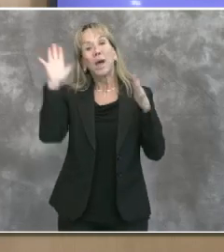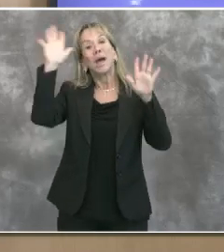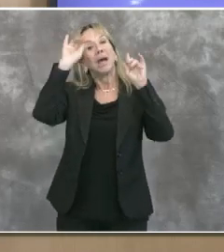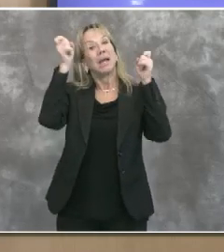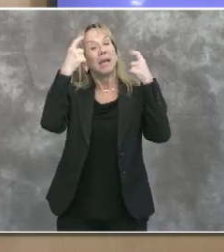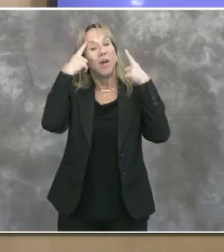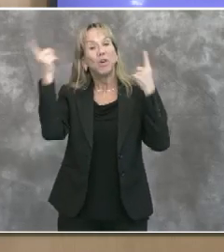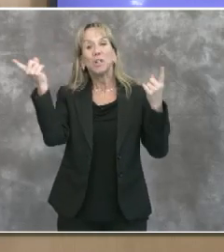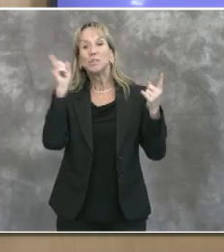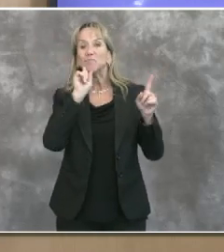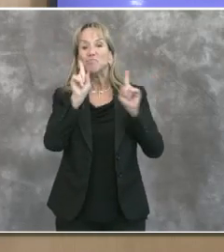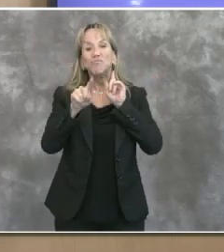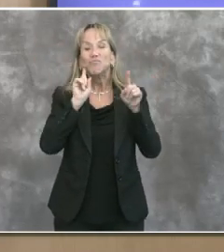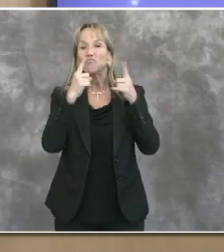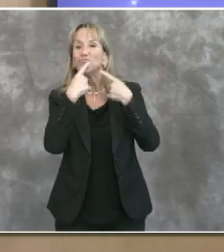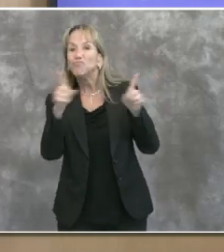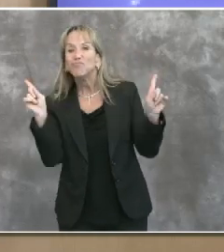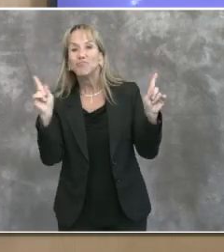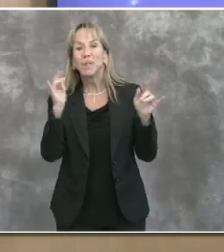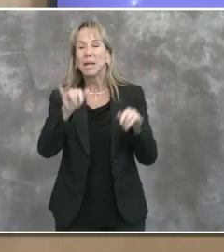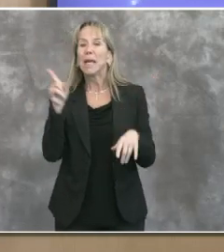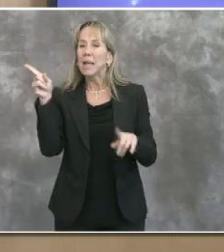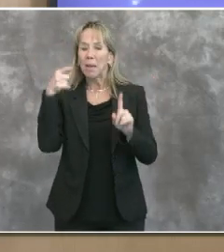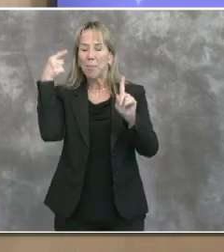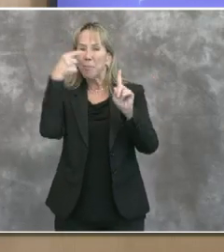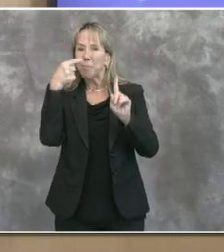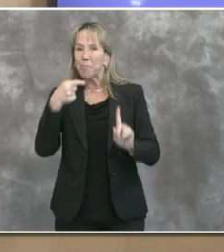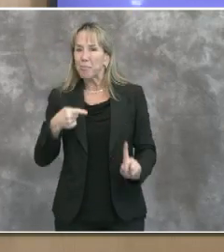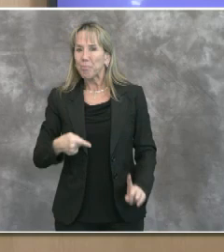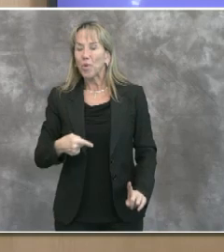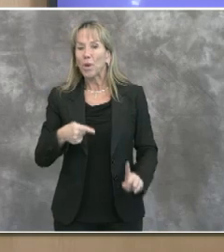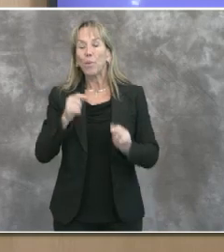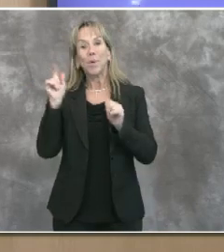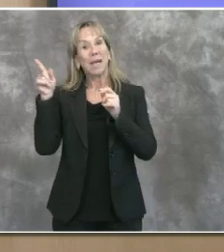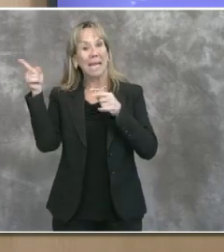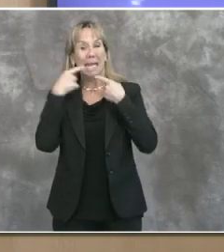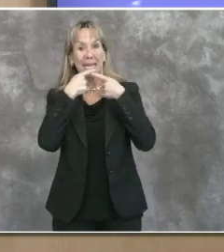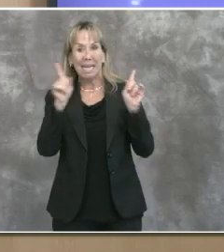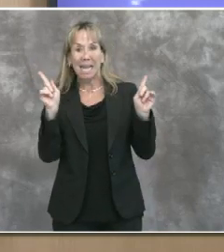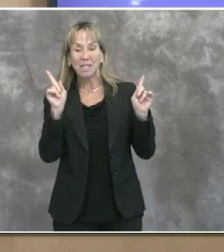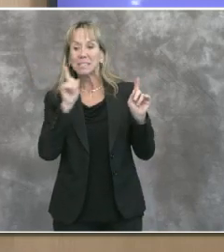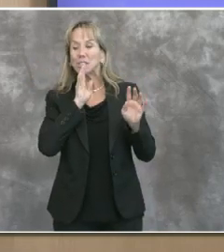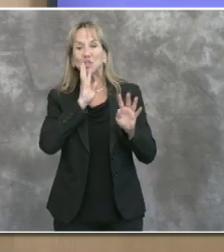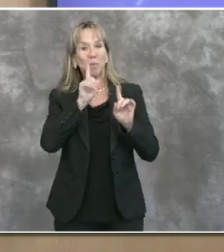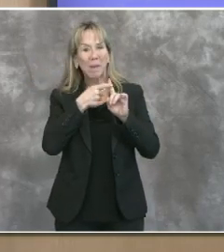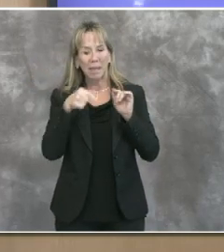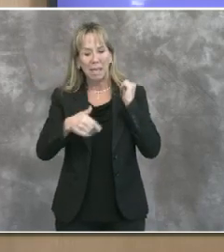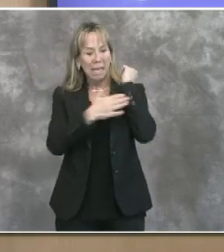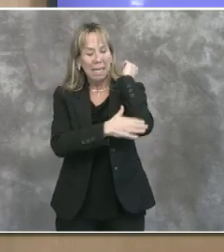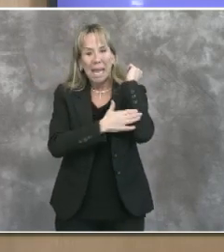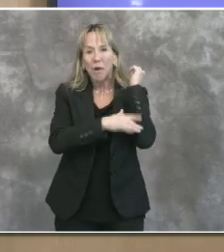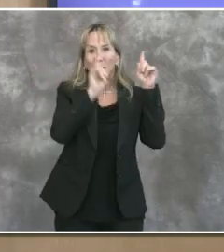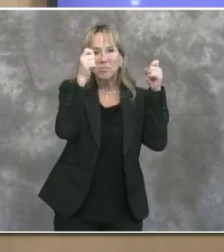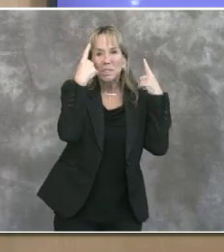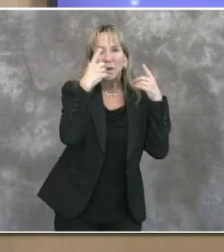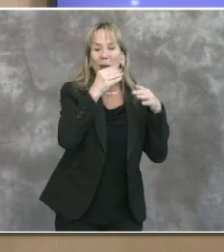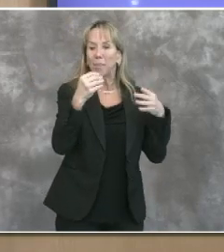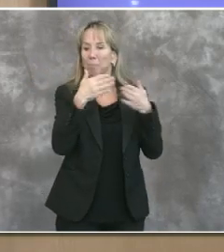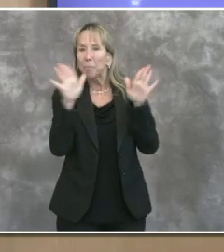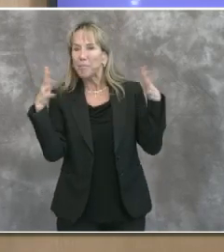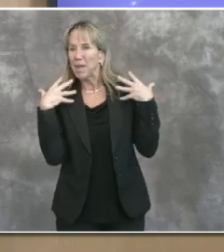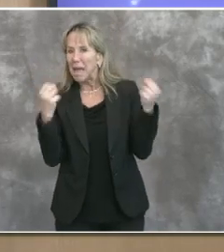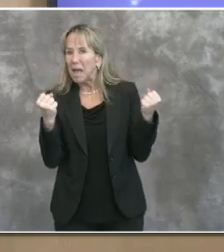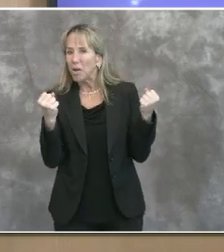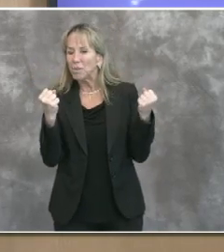approach and he made a specific point in his announcement to mention the critical role that county governments and public health departments